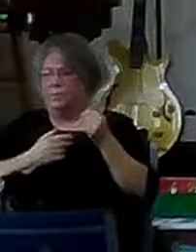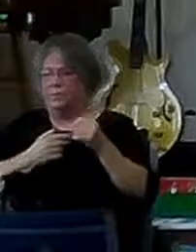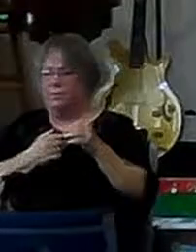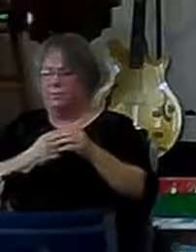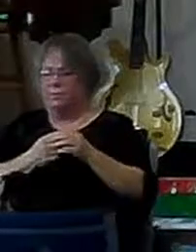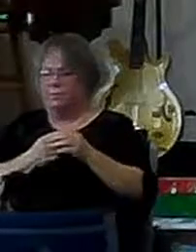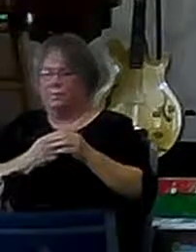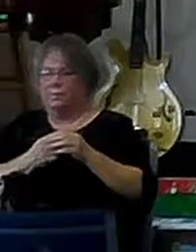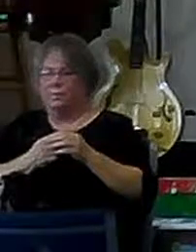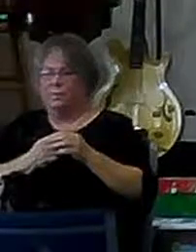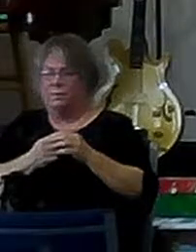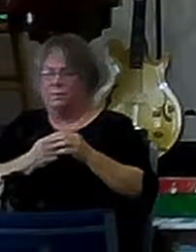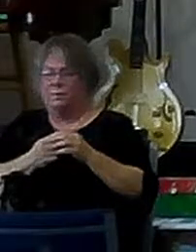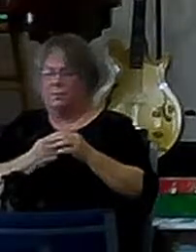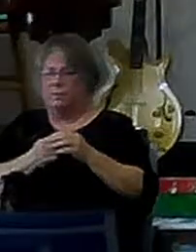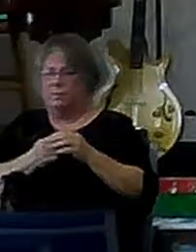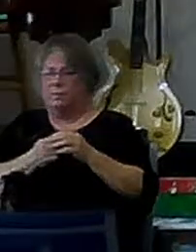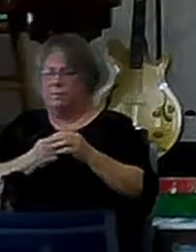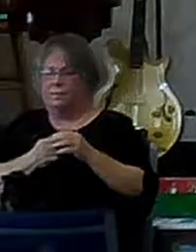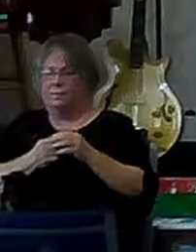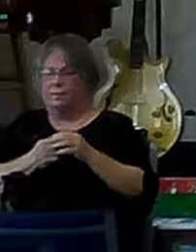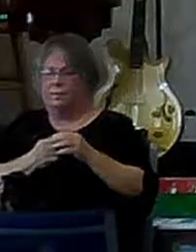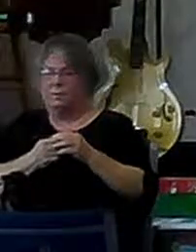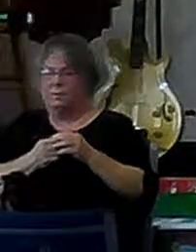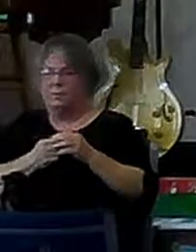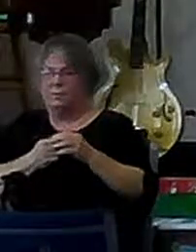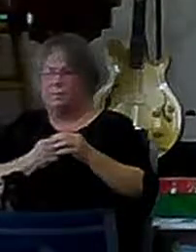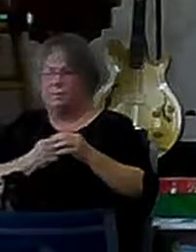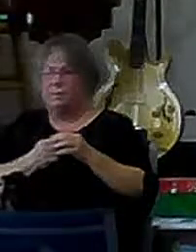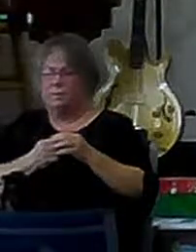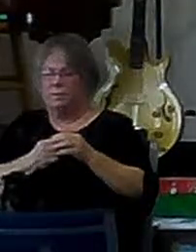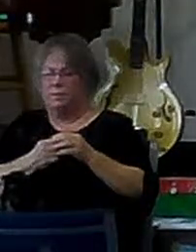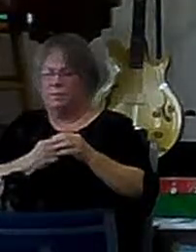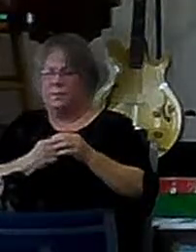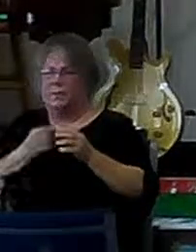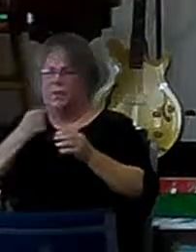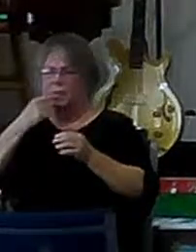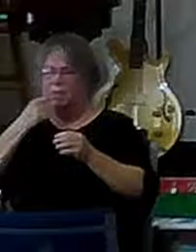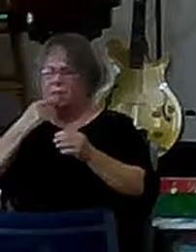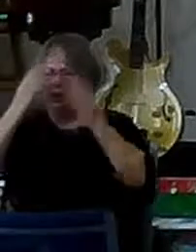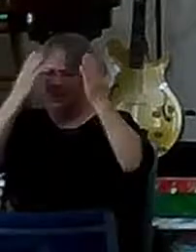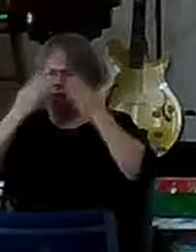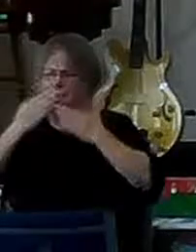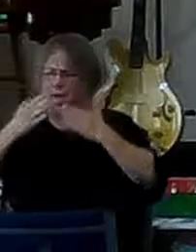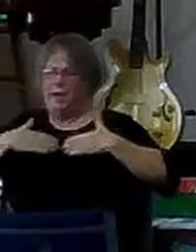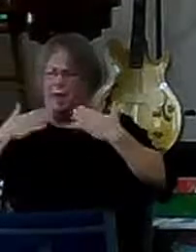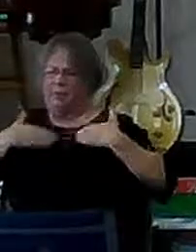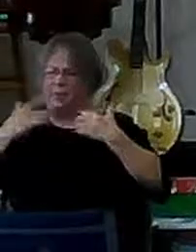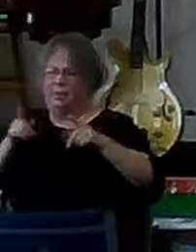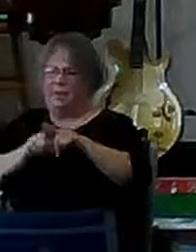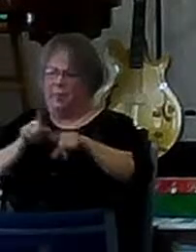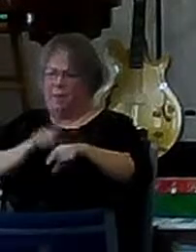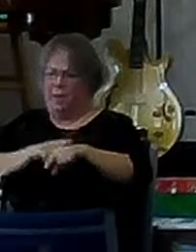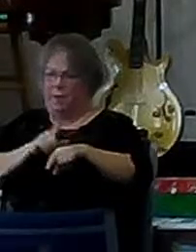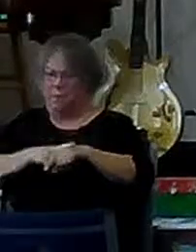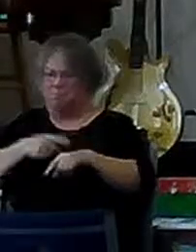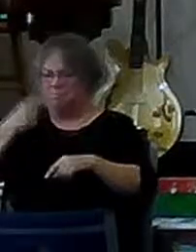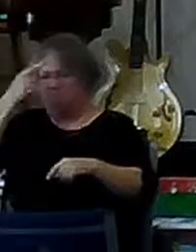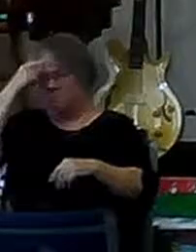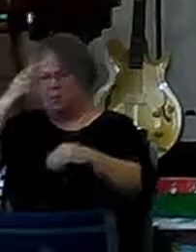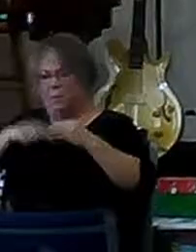rejoicing and sorrowing? I think it's the first way. It doesn't really matter. Paul says that as he thinks about the gospel,